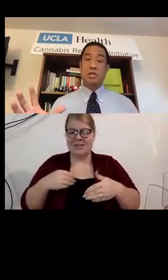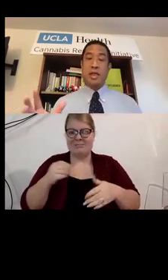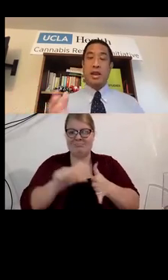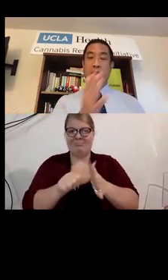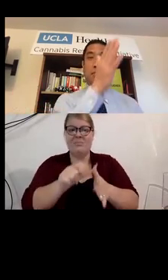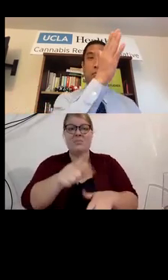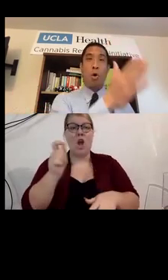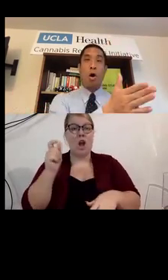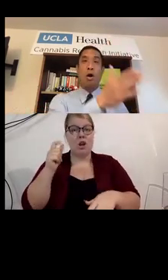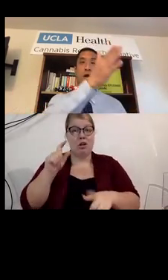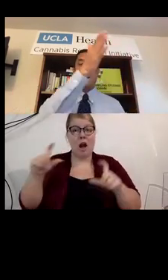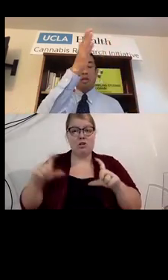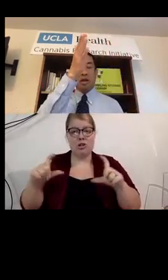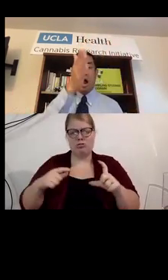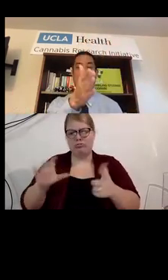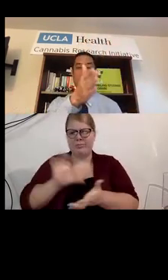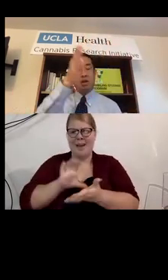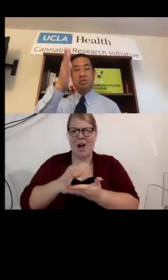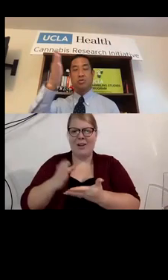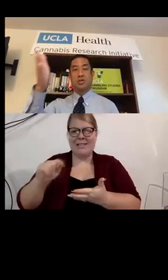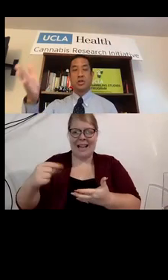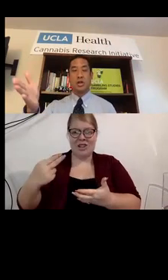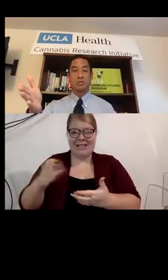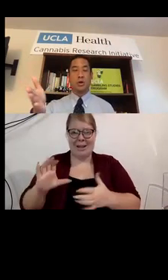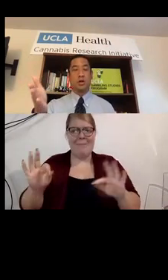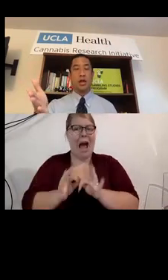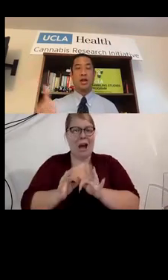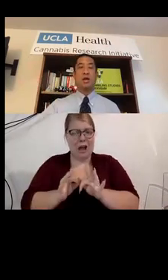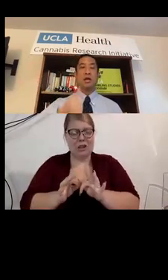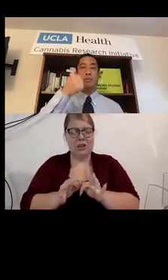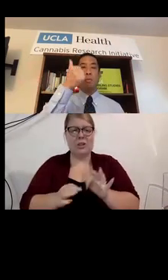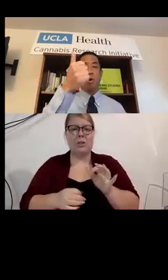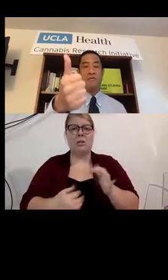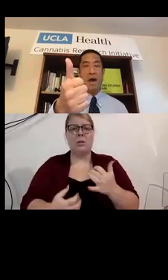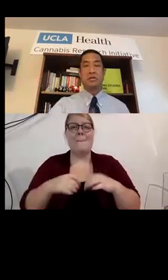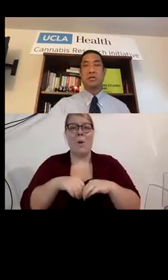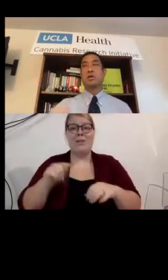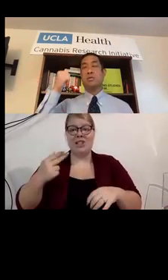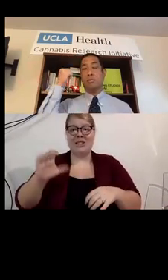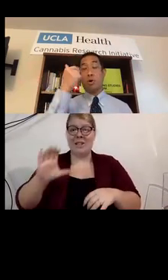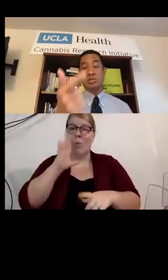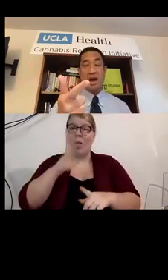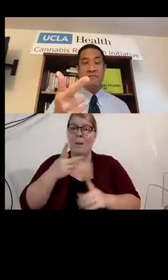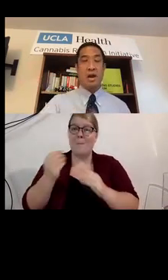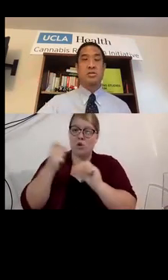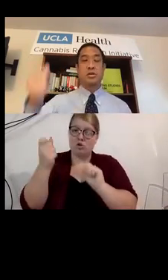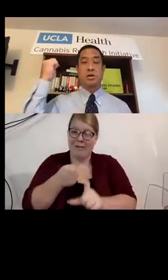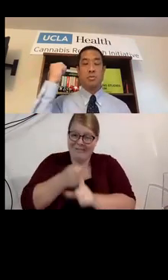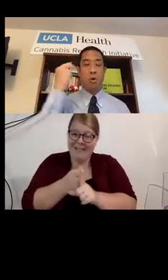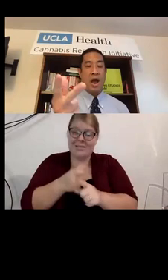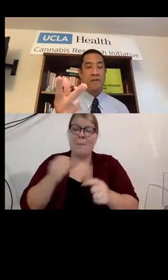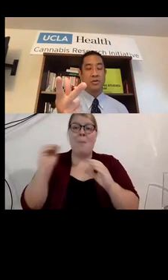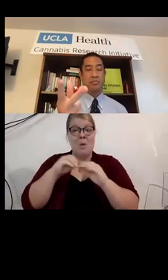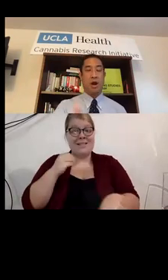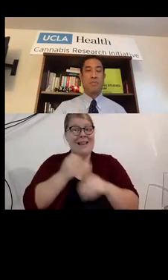matters. And again, the more and higher the concentration is, what are you going to get? More effects, more side effects,